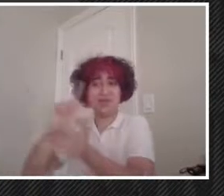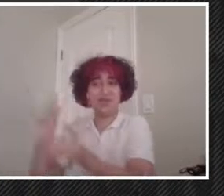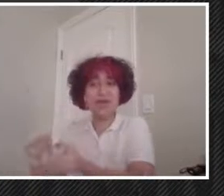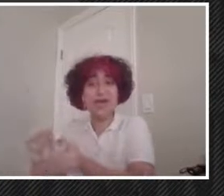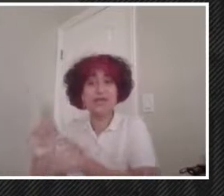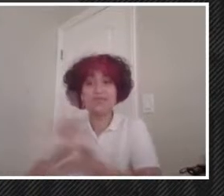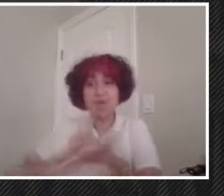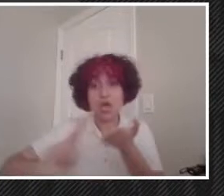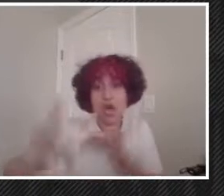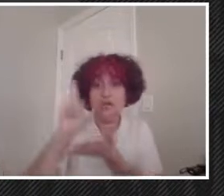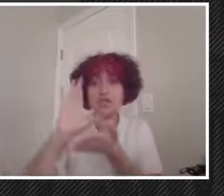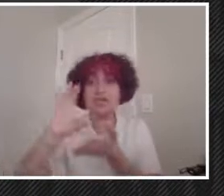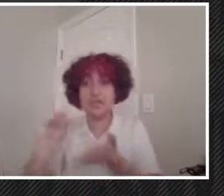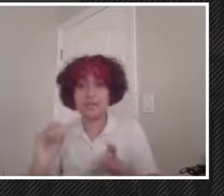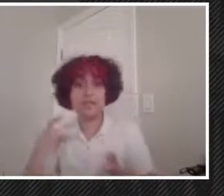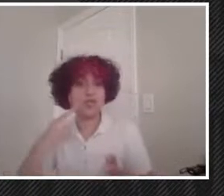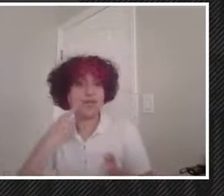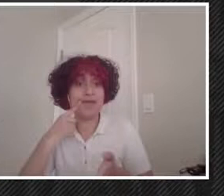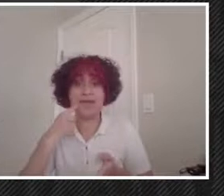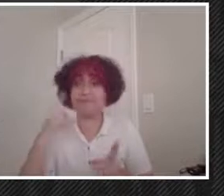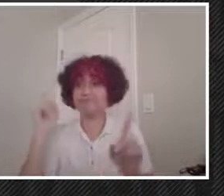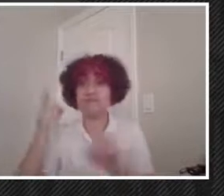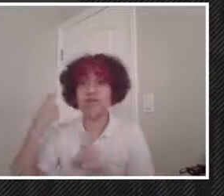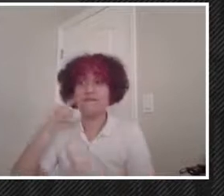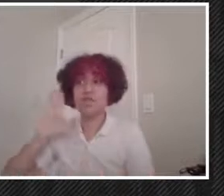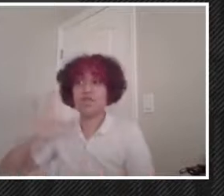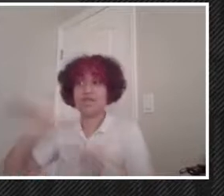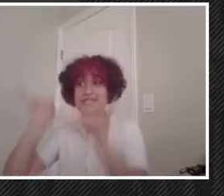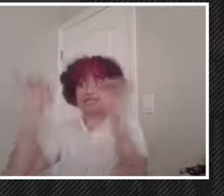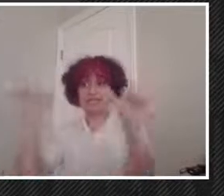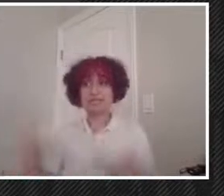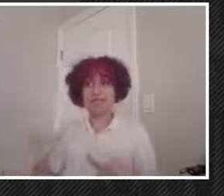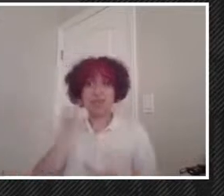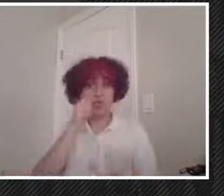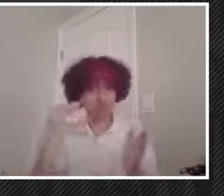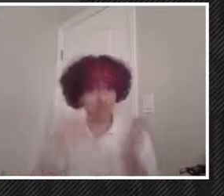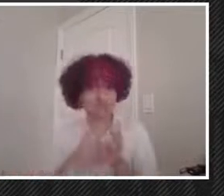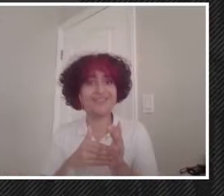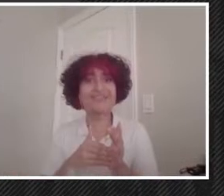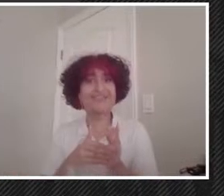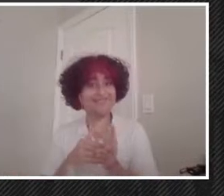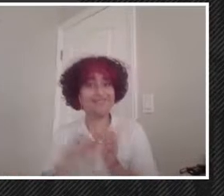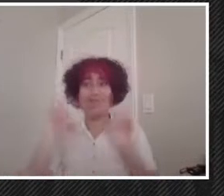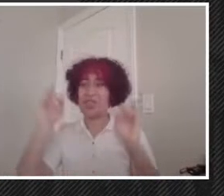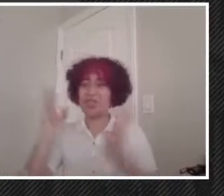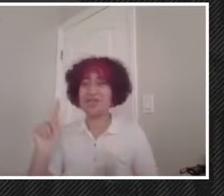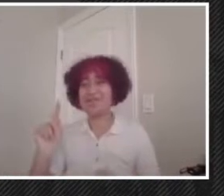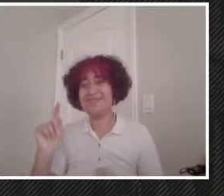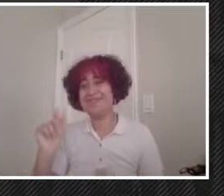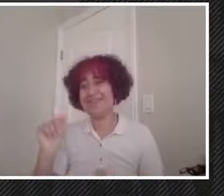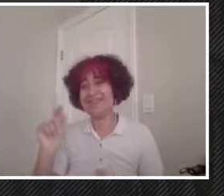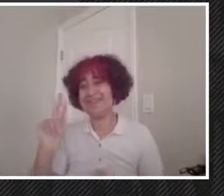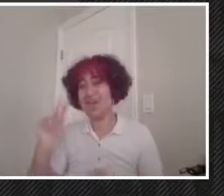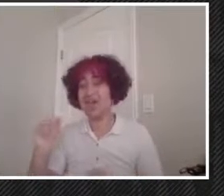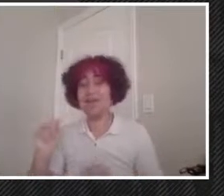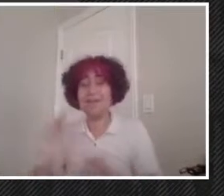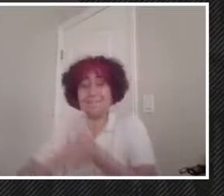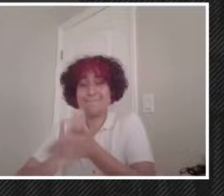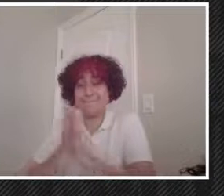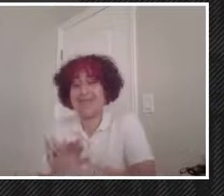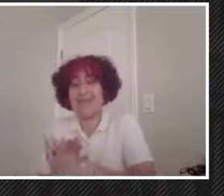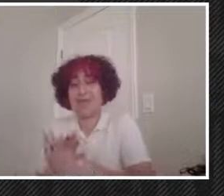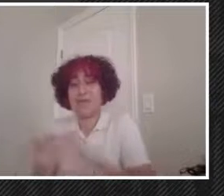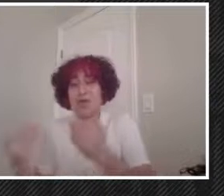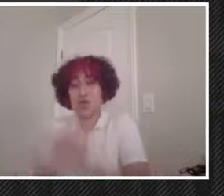out on racism and structural racism. The term Karen became a mainstream archetype, and reparations